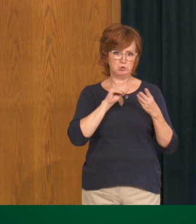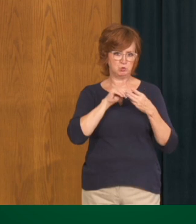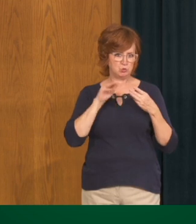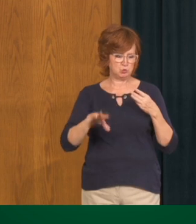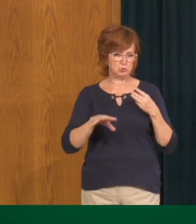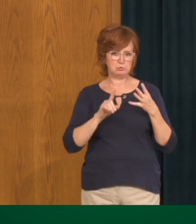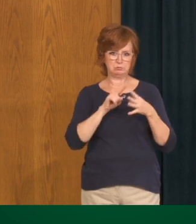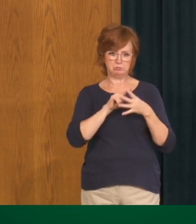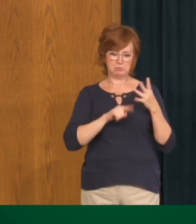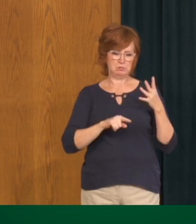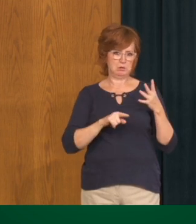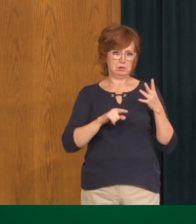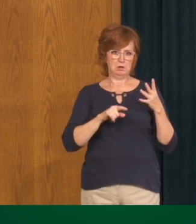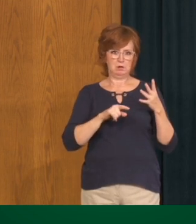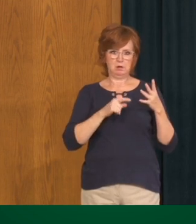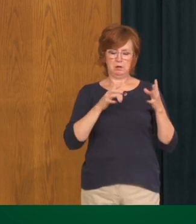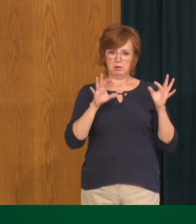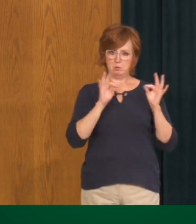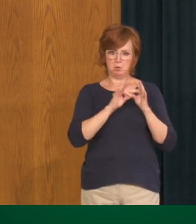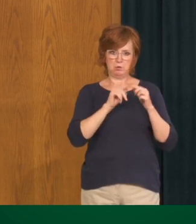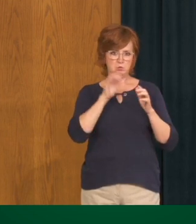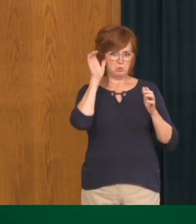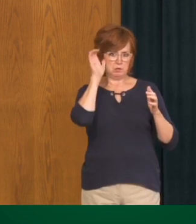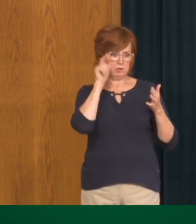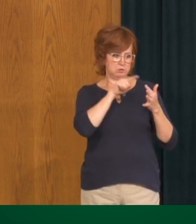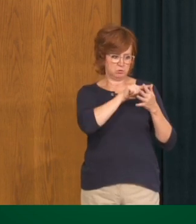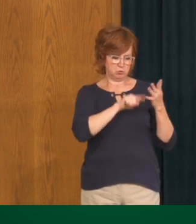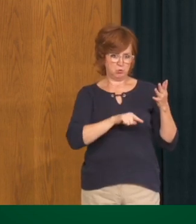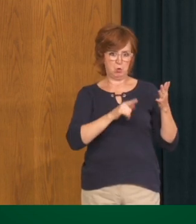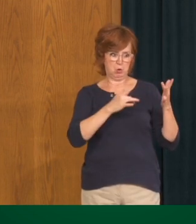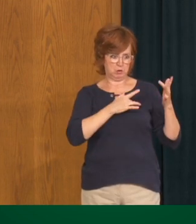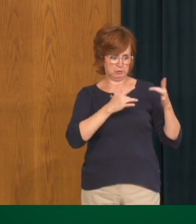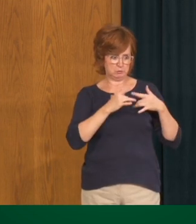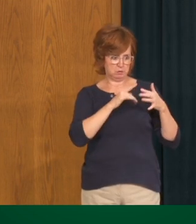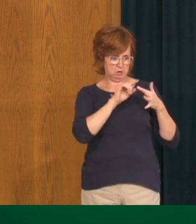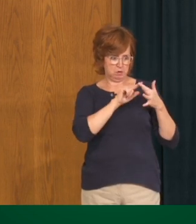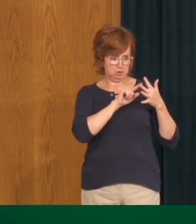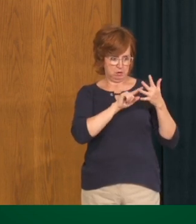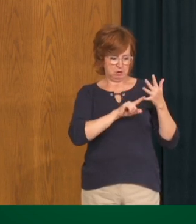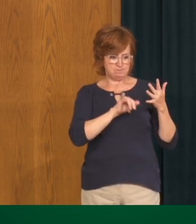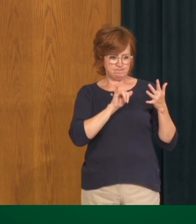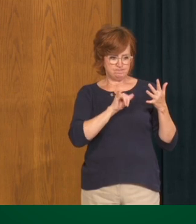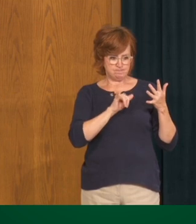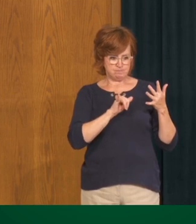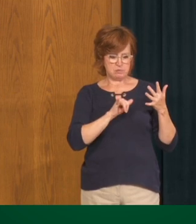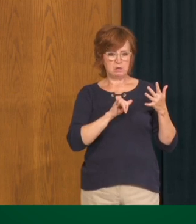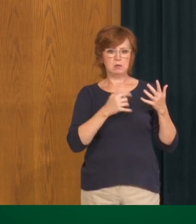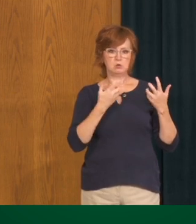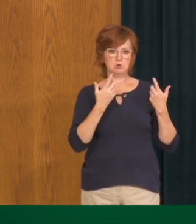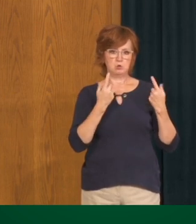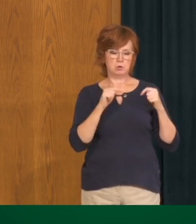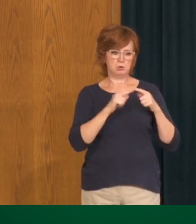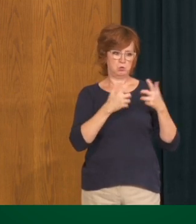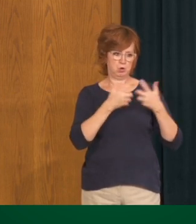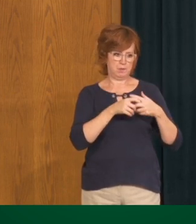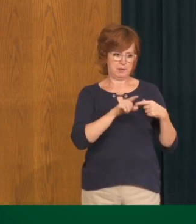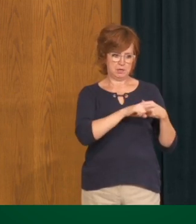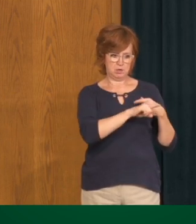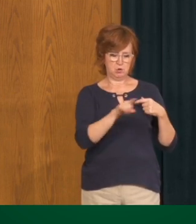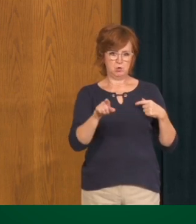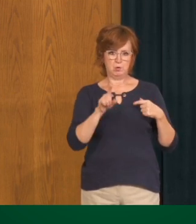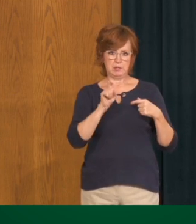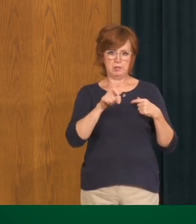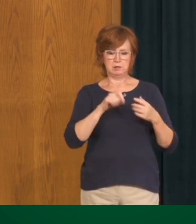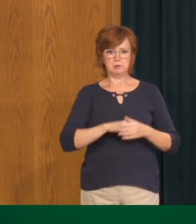it is important to listen to all concerns and accommodate all those concerns, but also give the best advice relevant